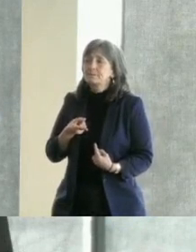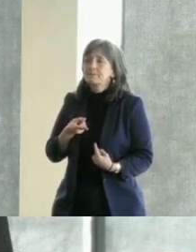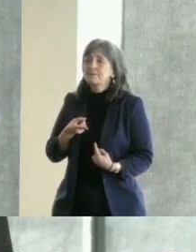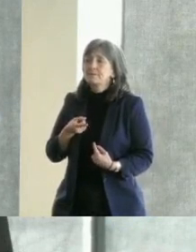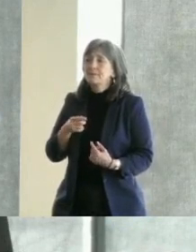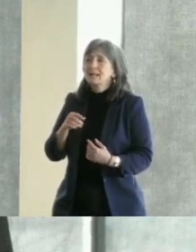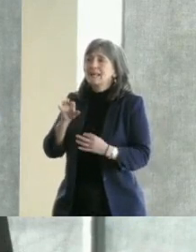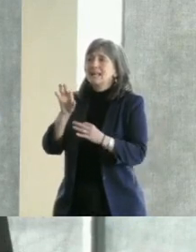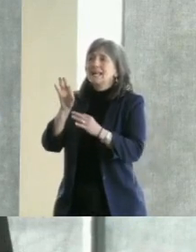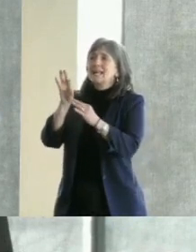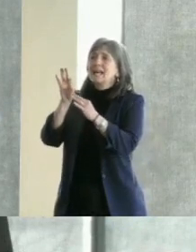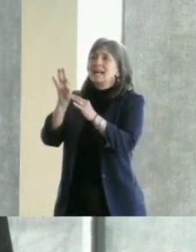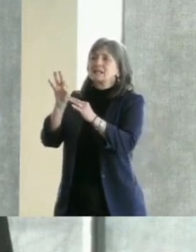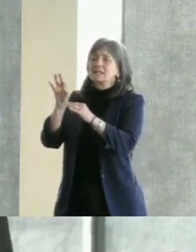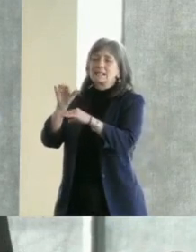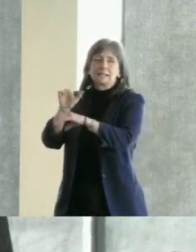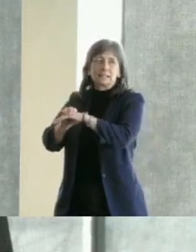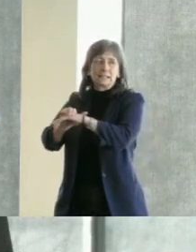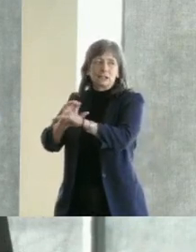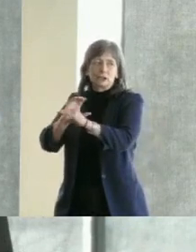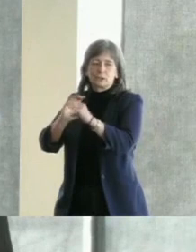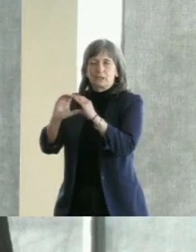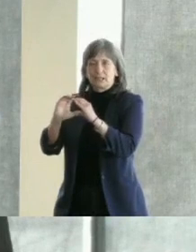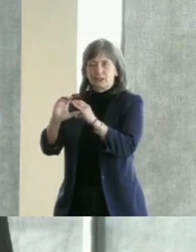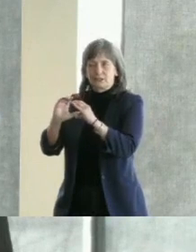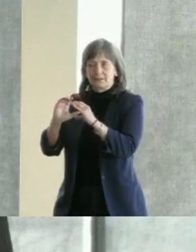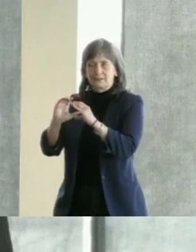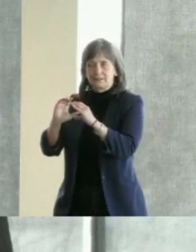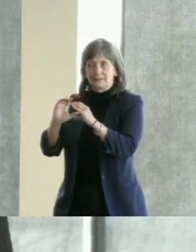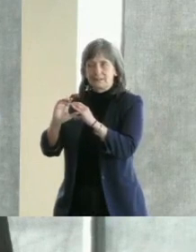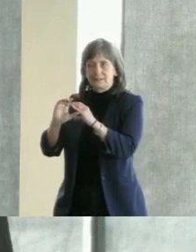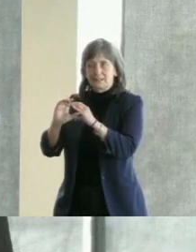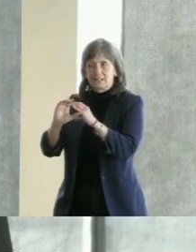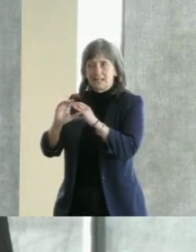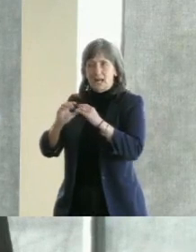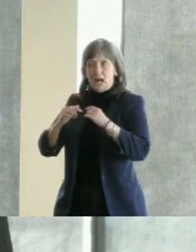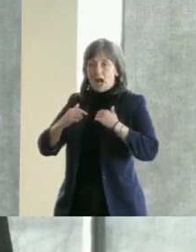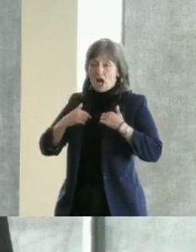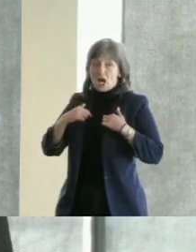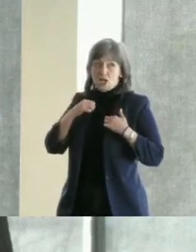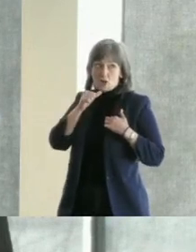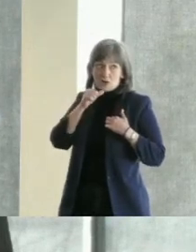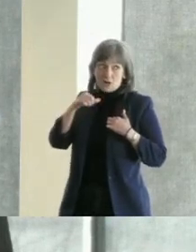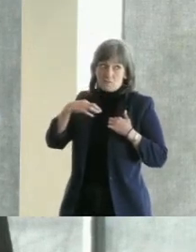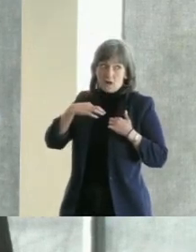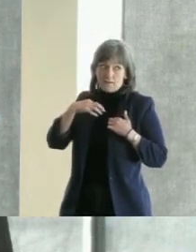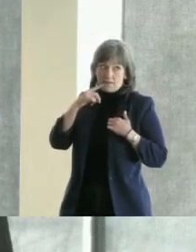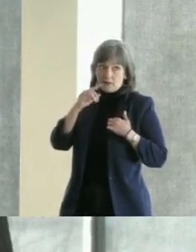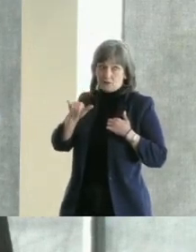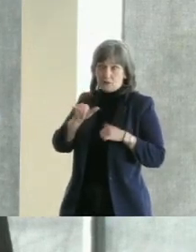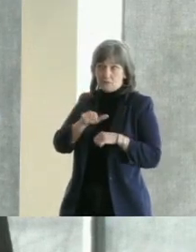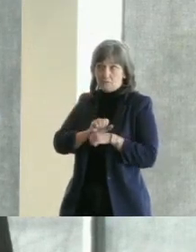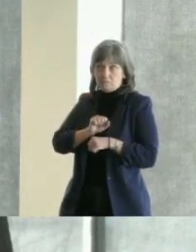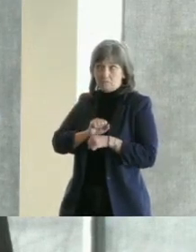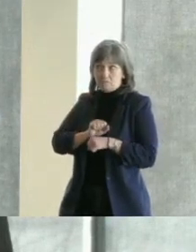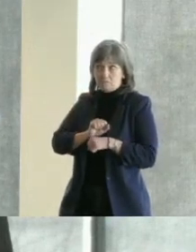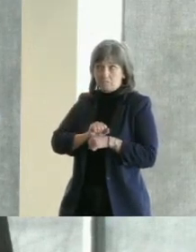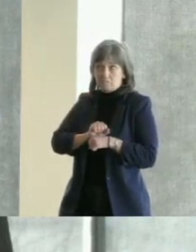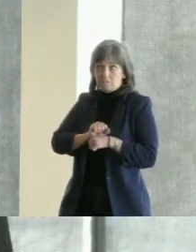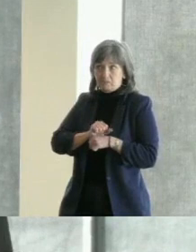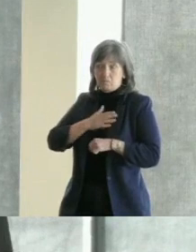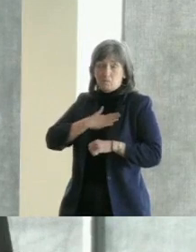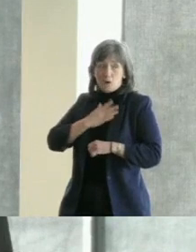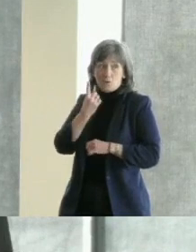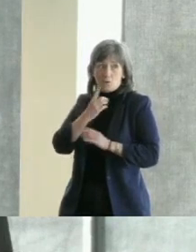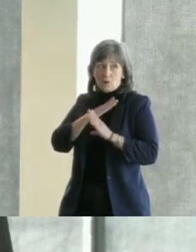excellent English communication. I would not apply for that job. Right. That's my